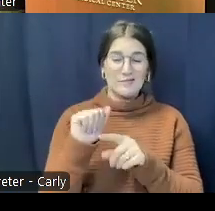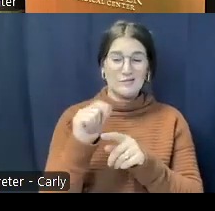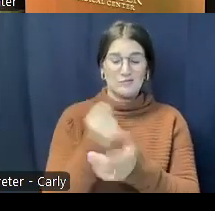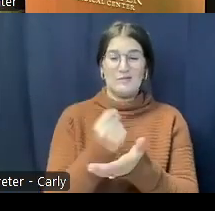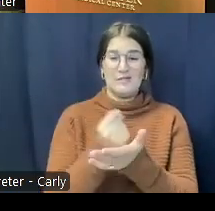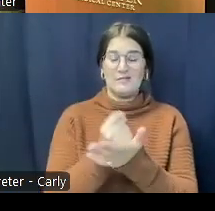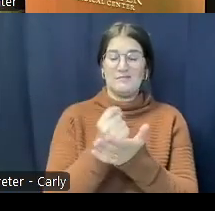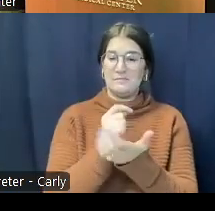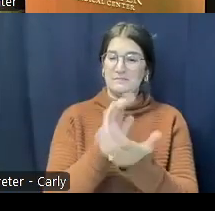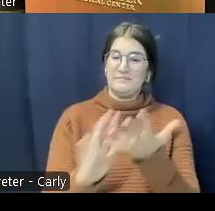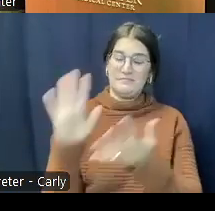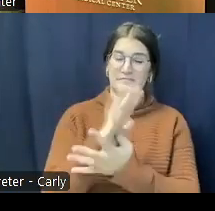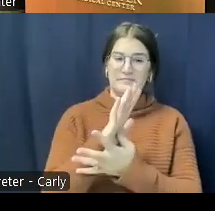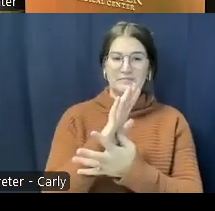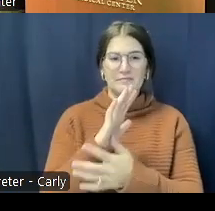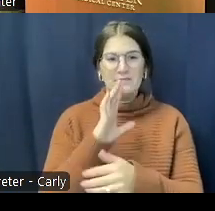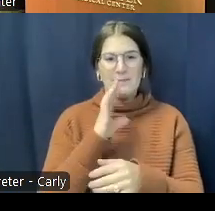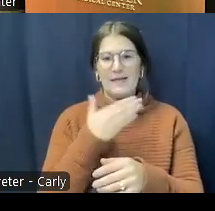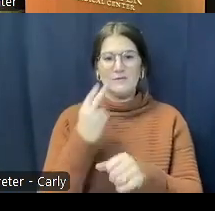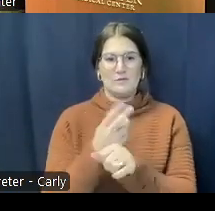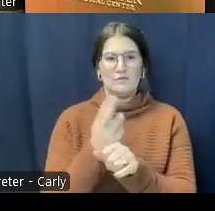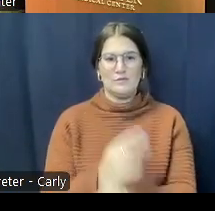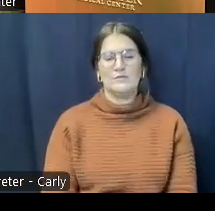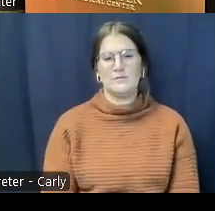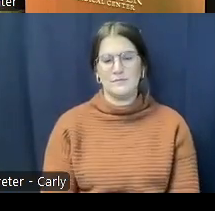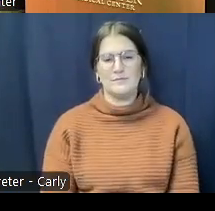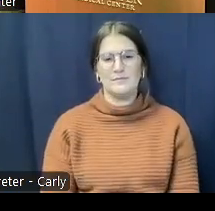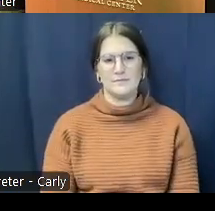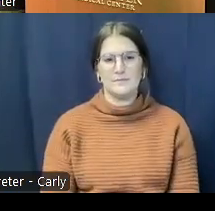well as other psychiatric disorders.